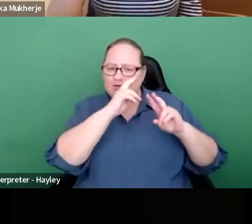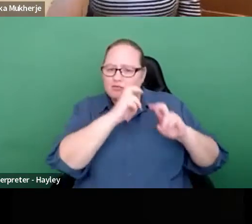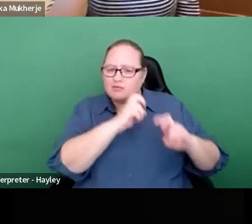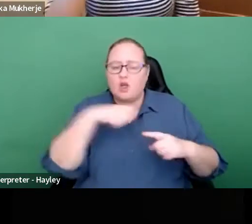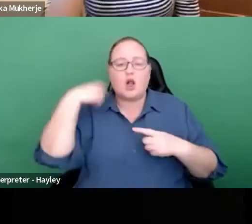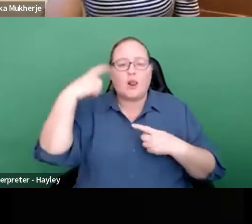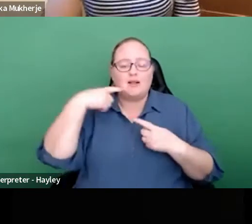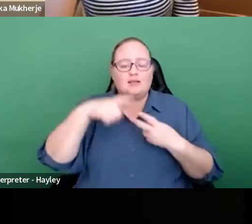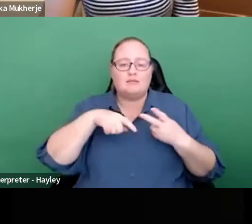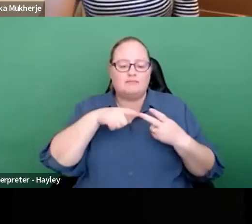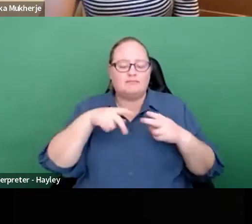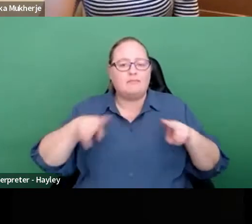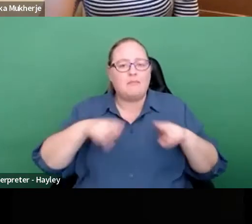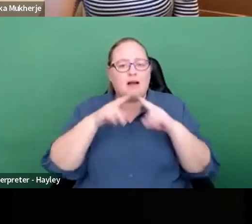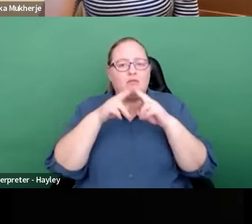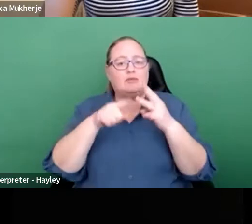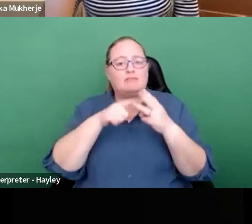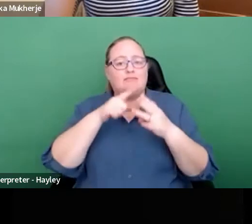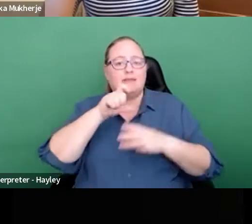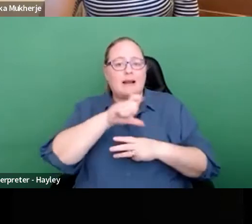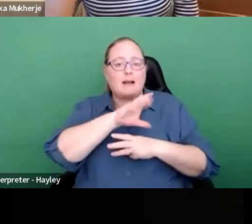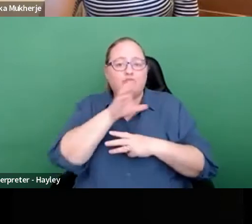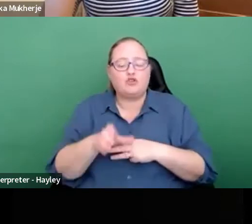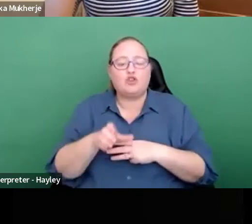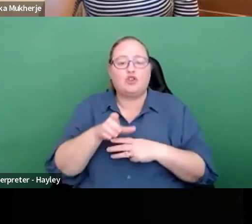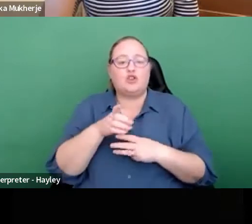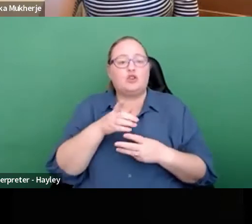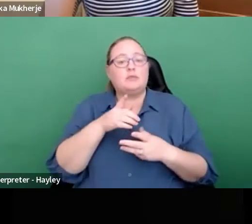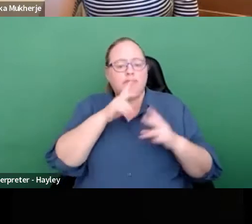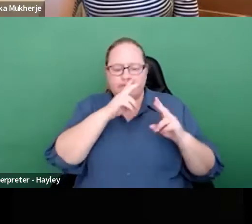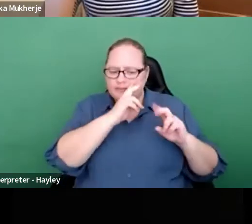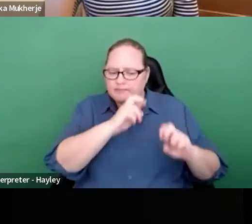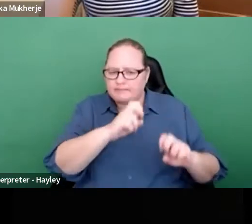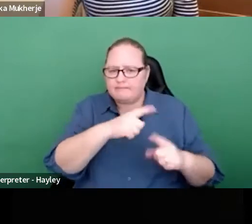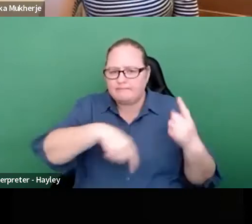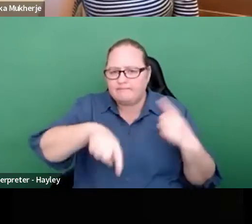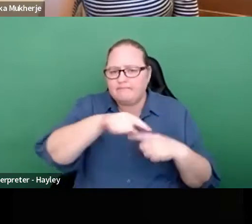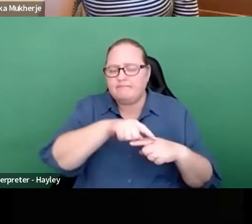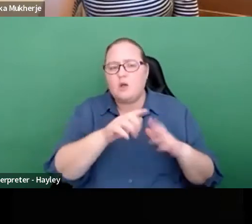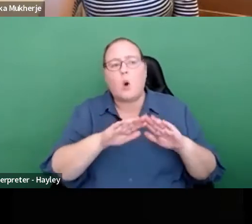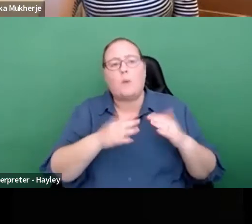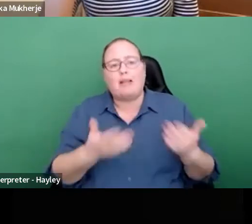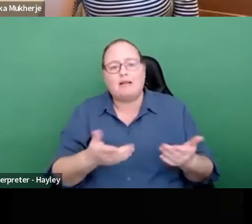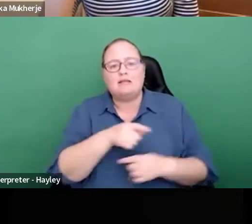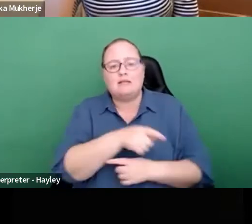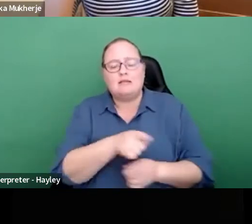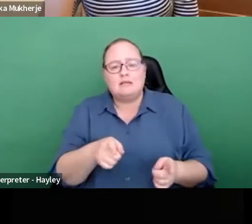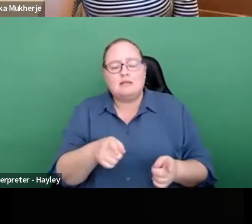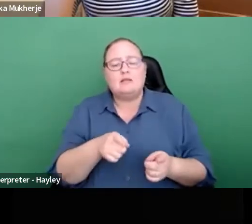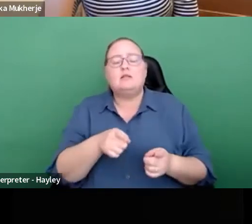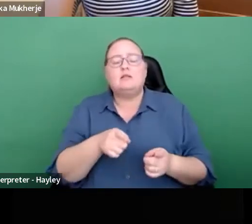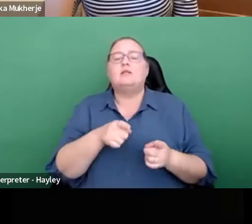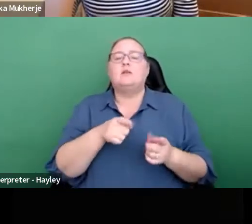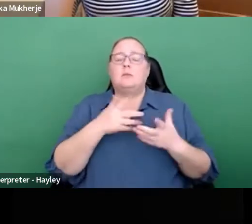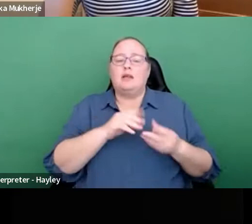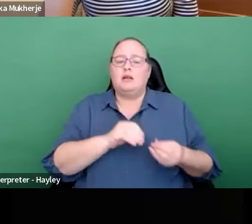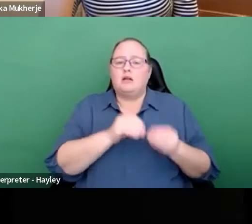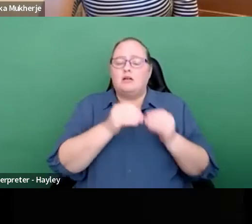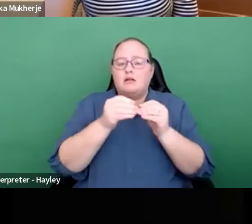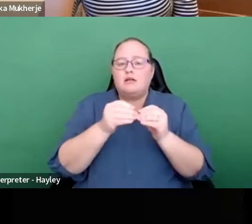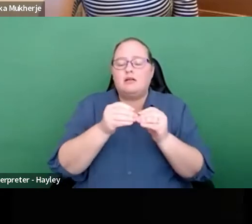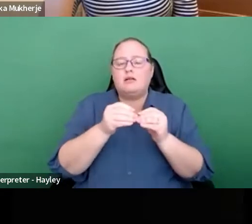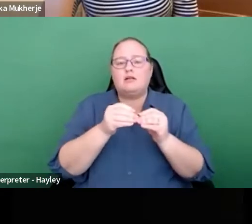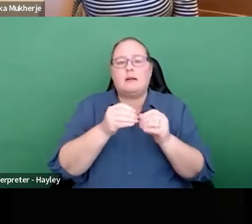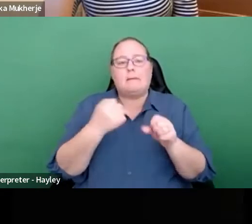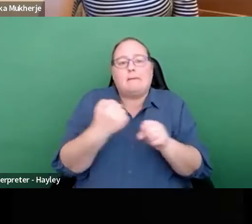people experiencing homelessness. And this work has resulted in a monograph, Making Better Lives, about to be published in